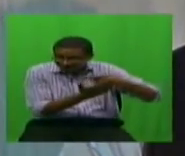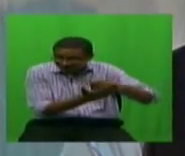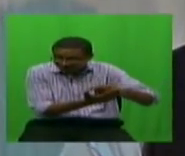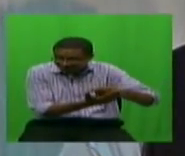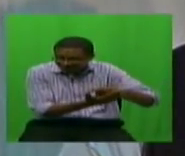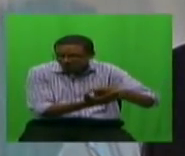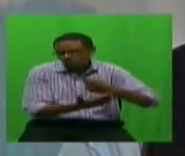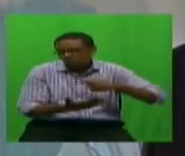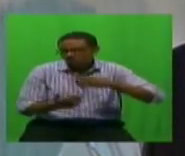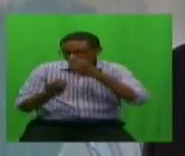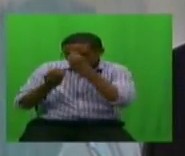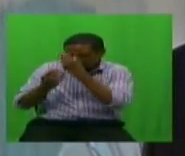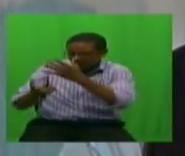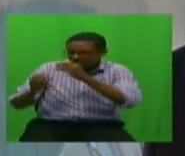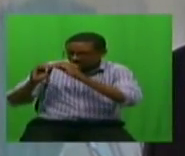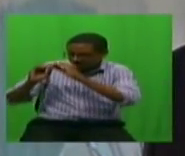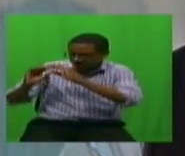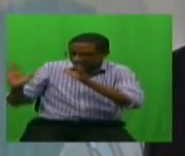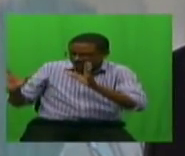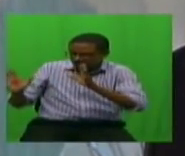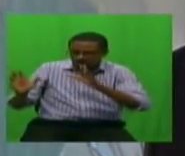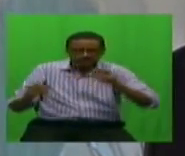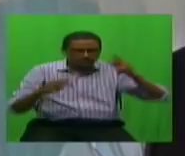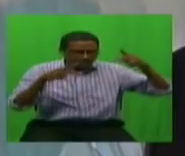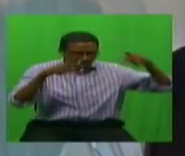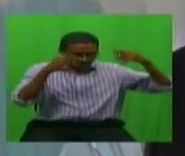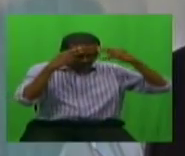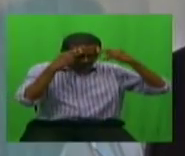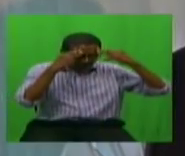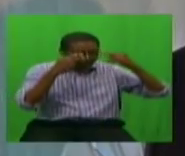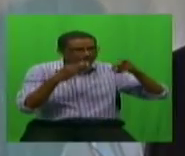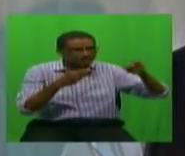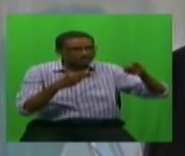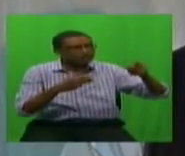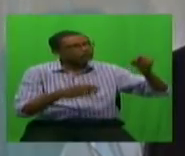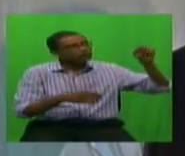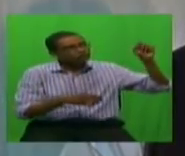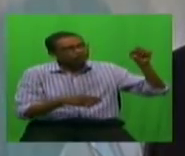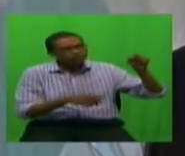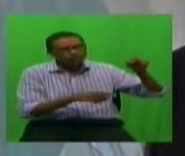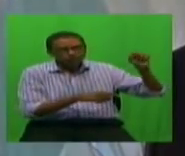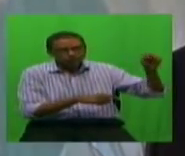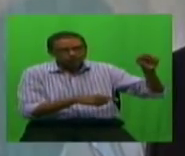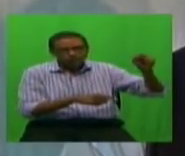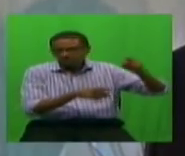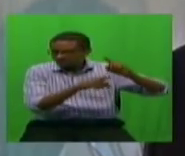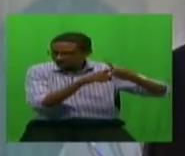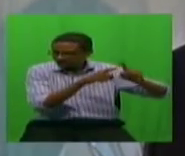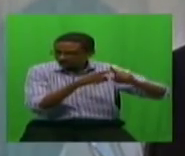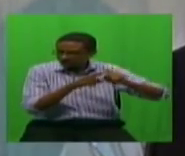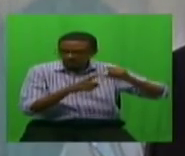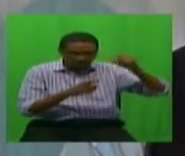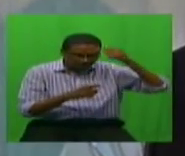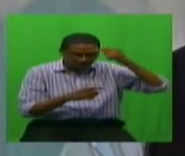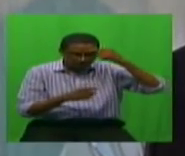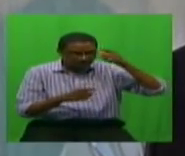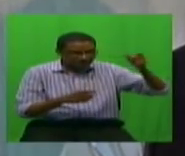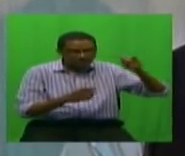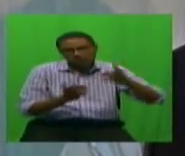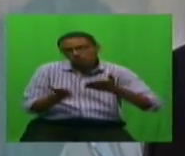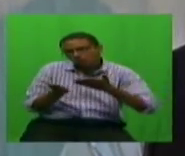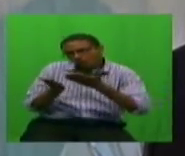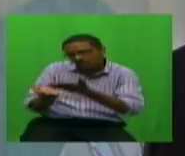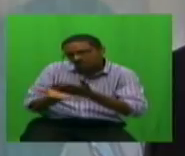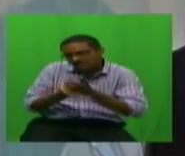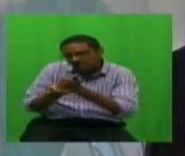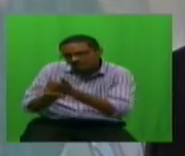Minister has thanked all of the various leaders who have reached out to him for the offers of help. At this stage,